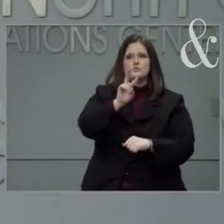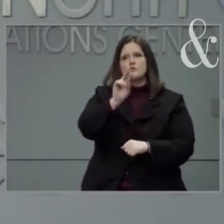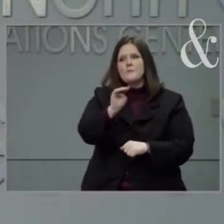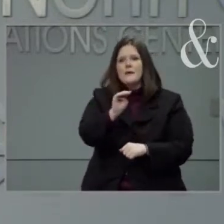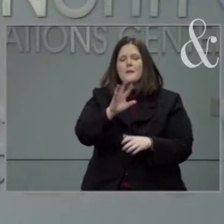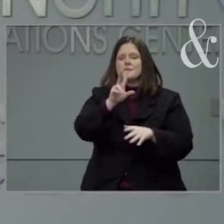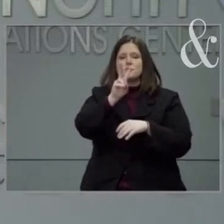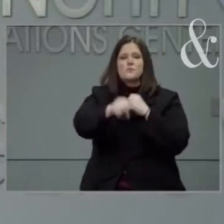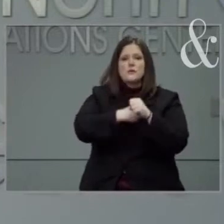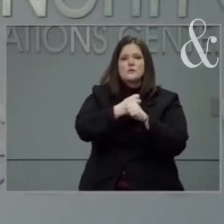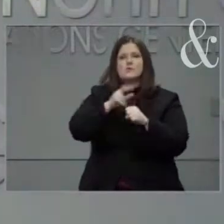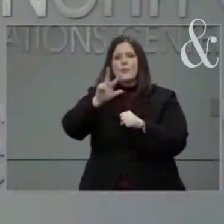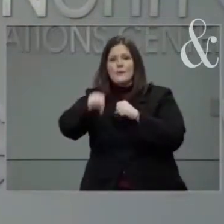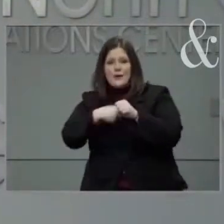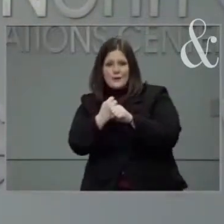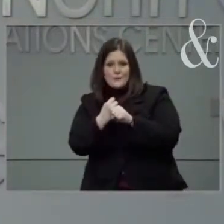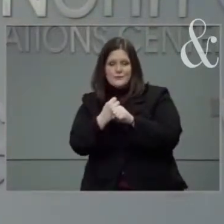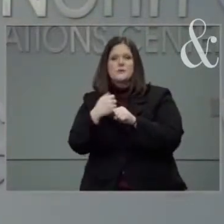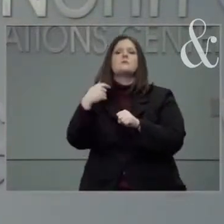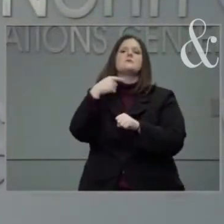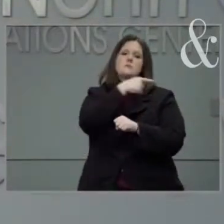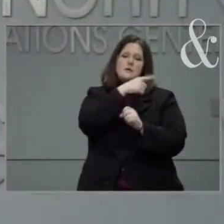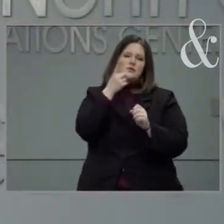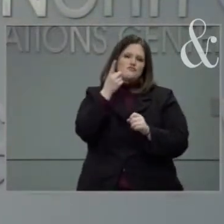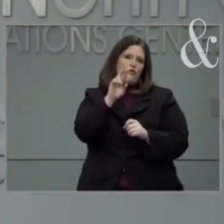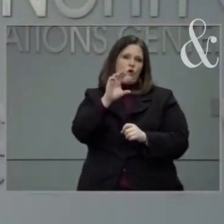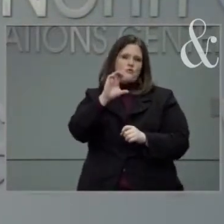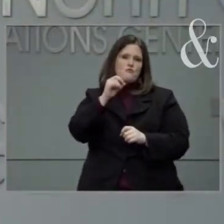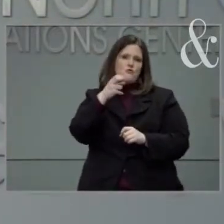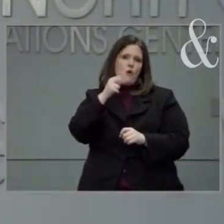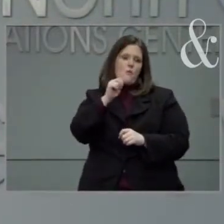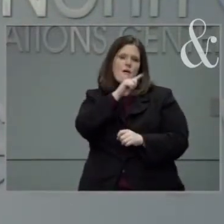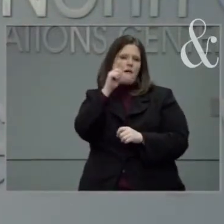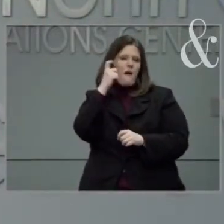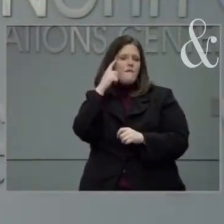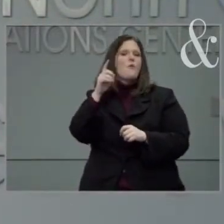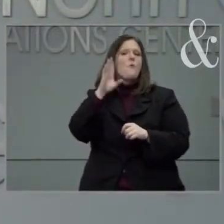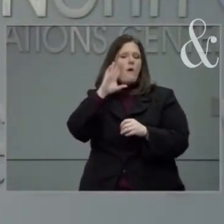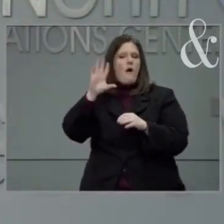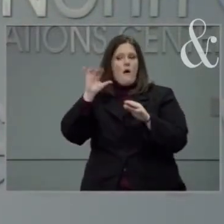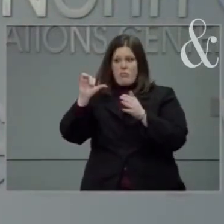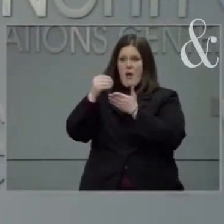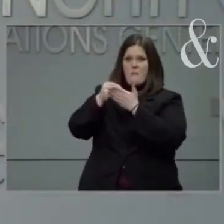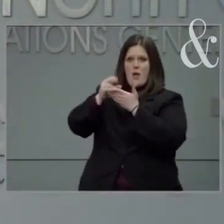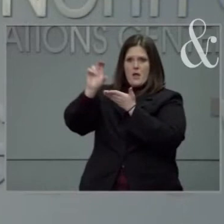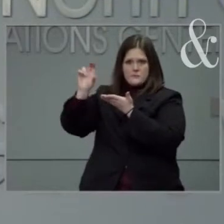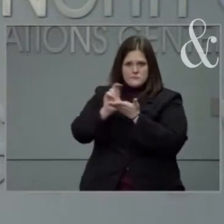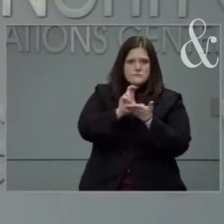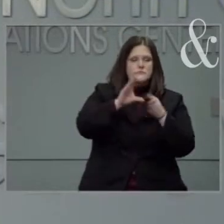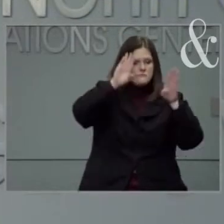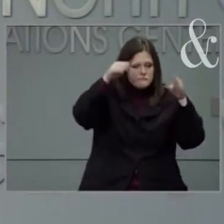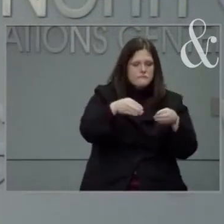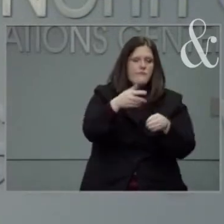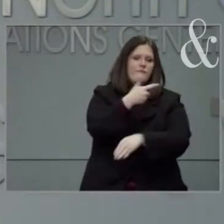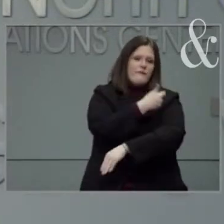vaccines statewide, as Dr. Cohen and the governor mentioned earlier. Next question.